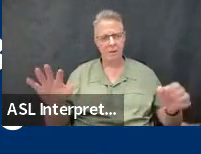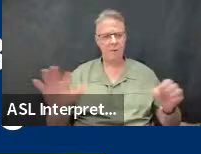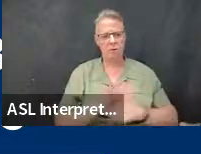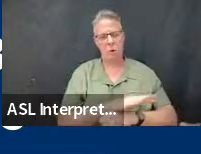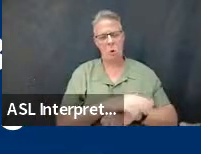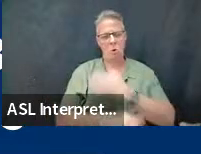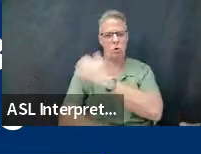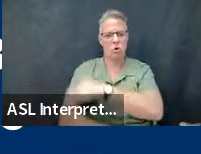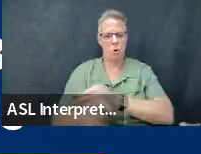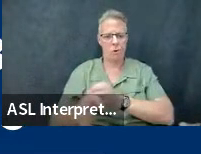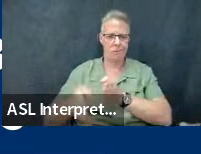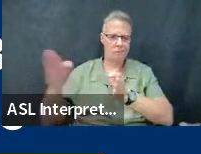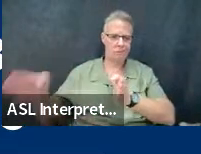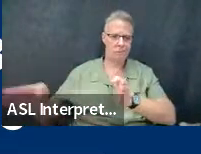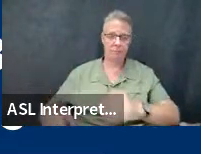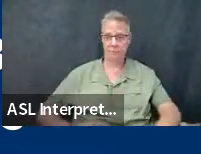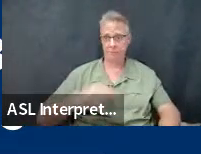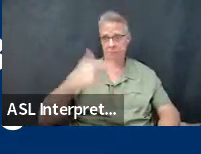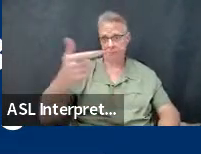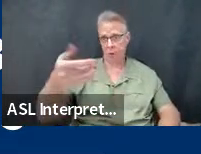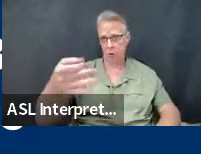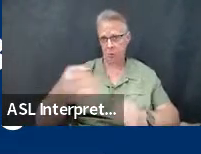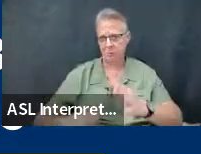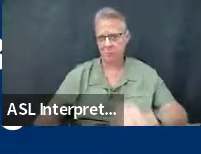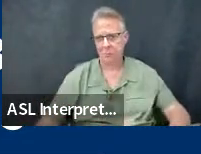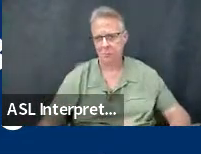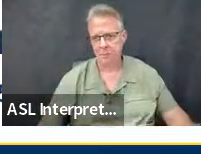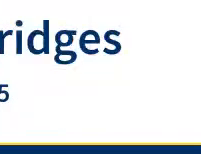shoulders. Next slide.